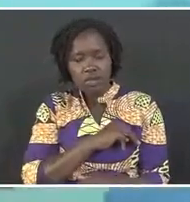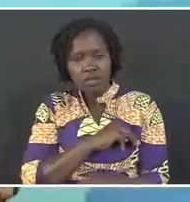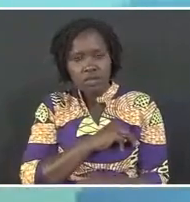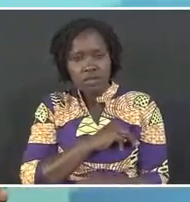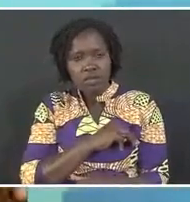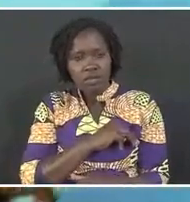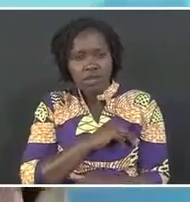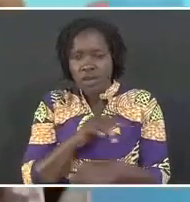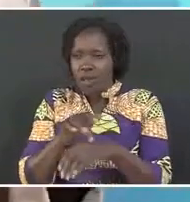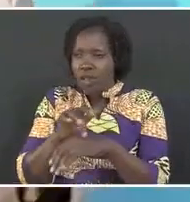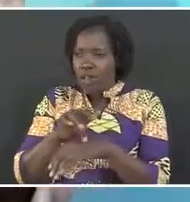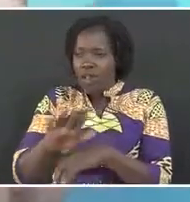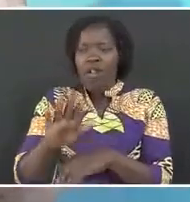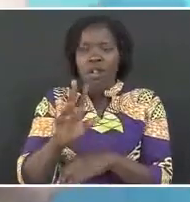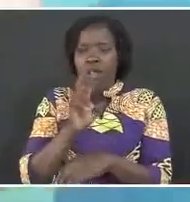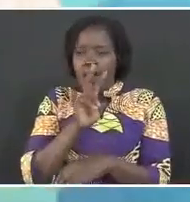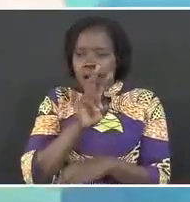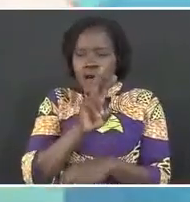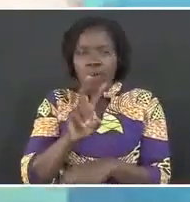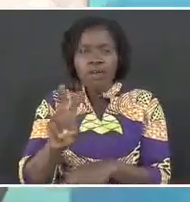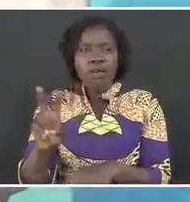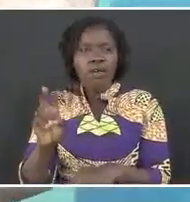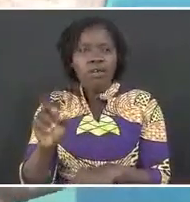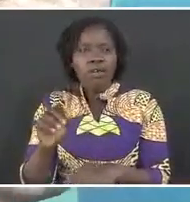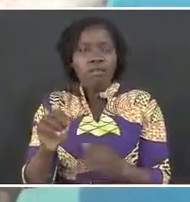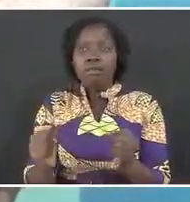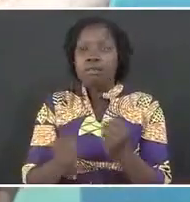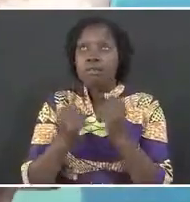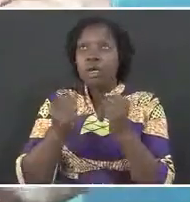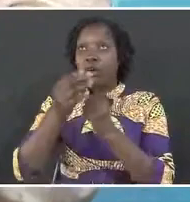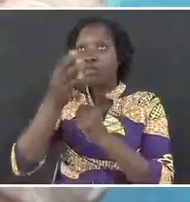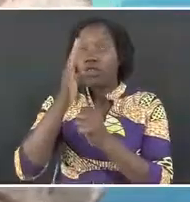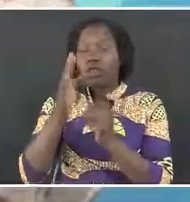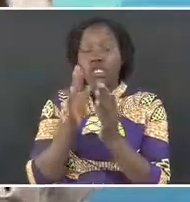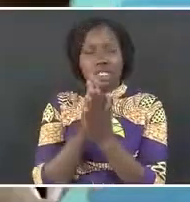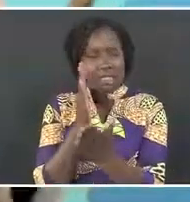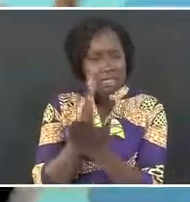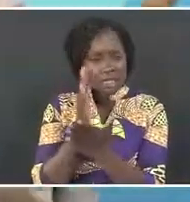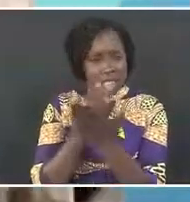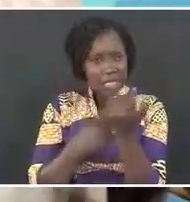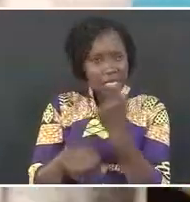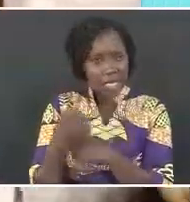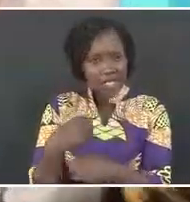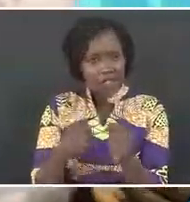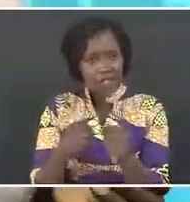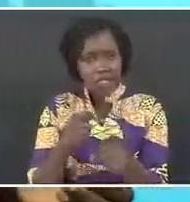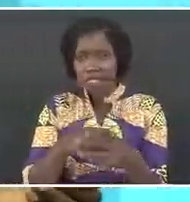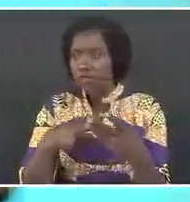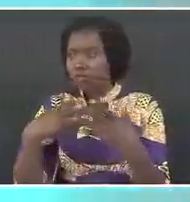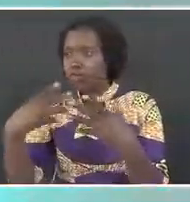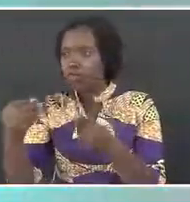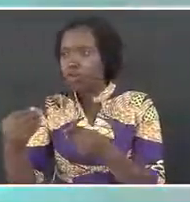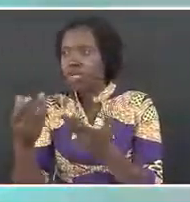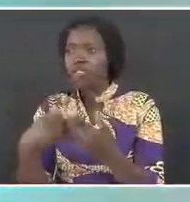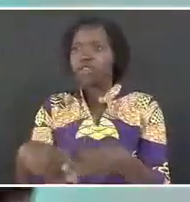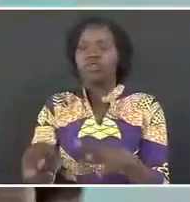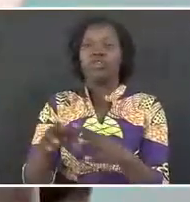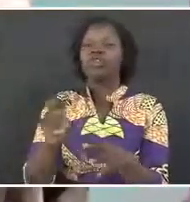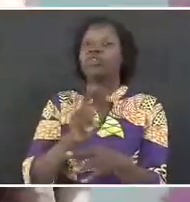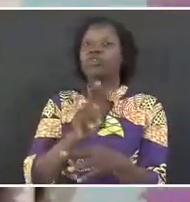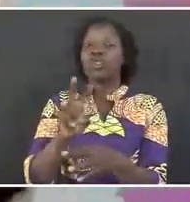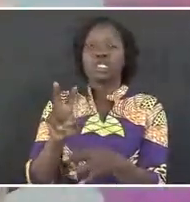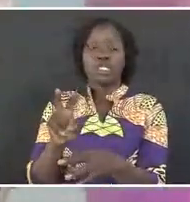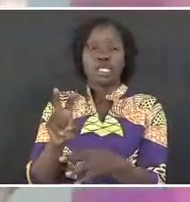we went there, and we saw, you know, the power of God in real action. You know, when you go out into the field is when you